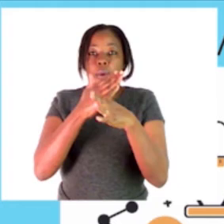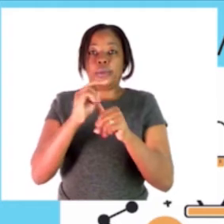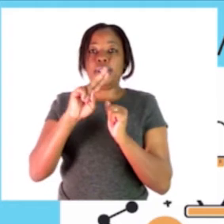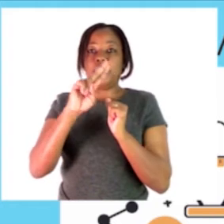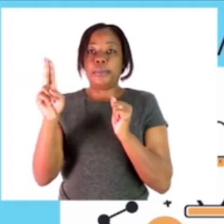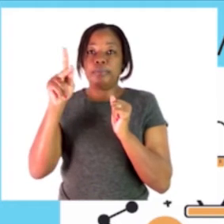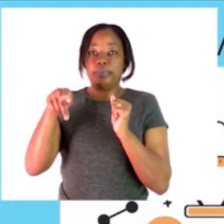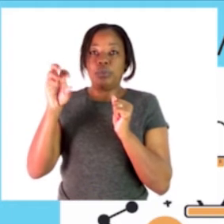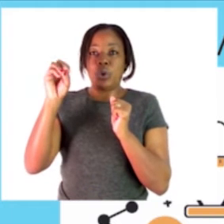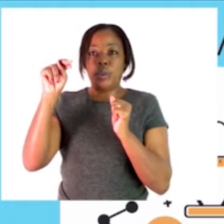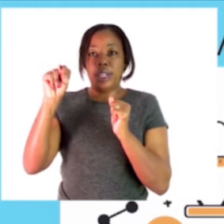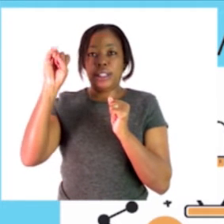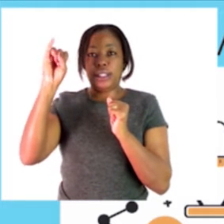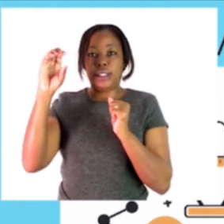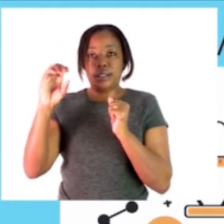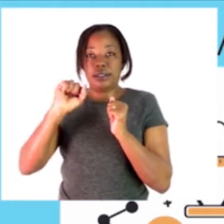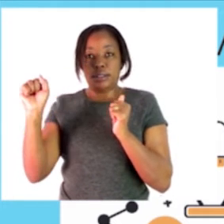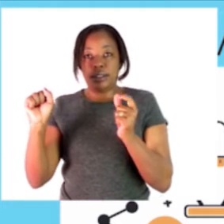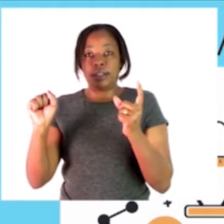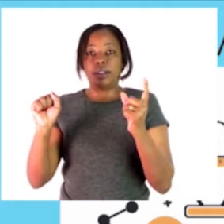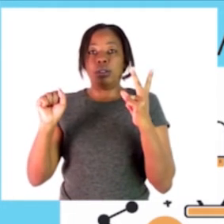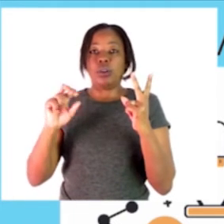Our lesson for today